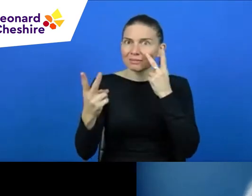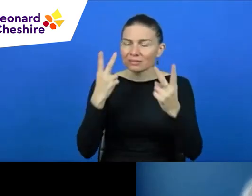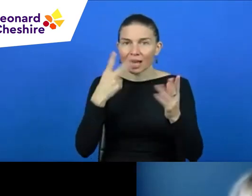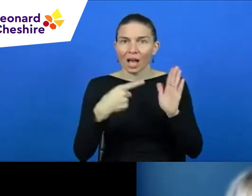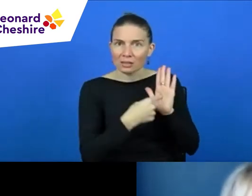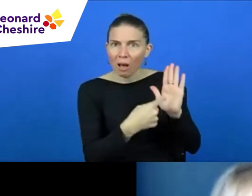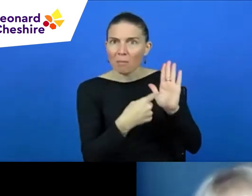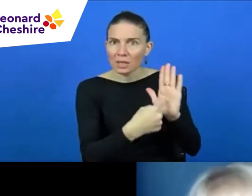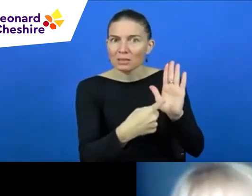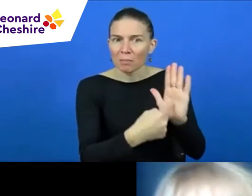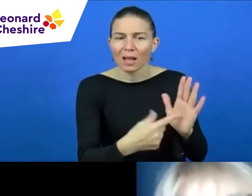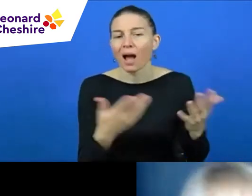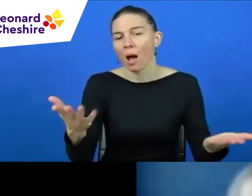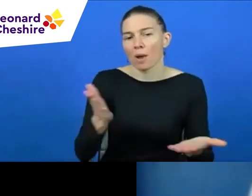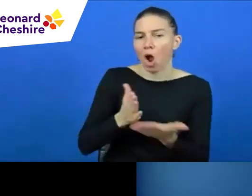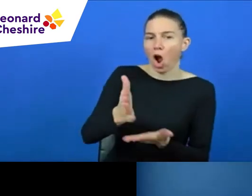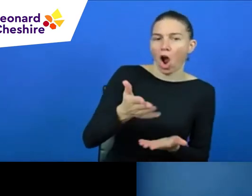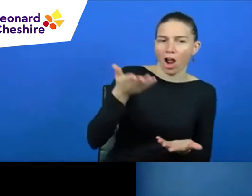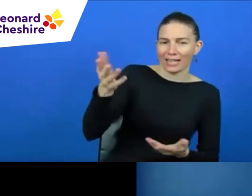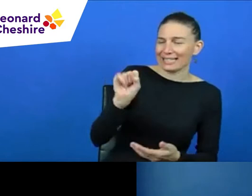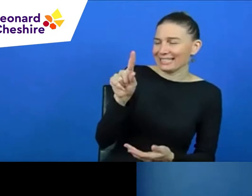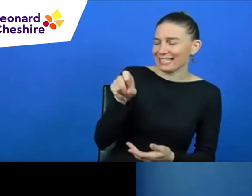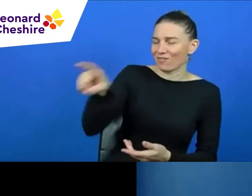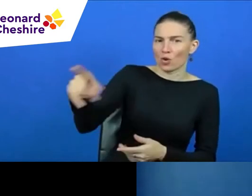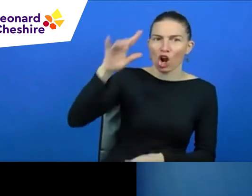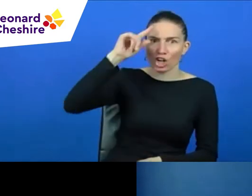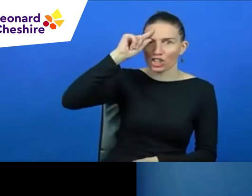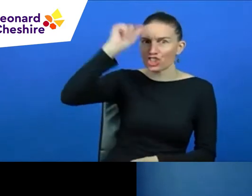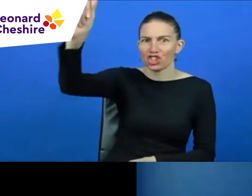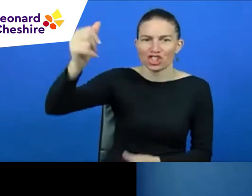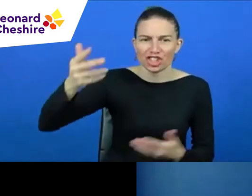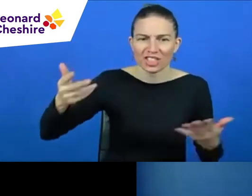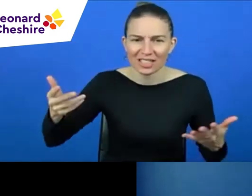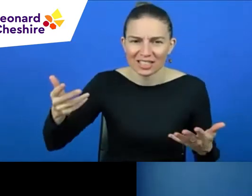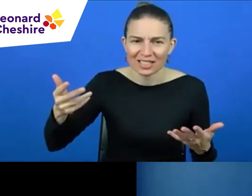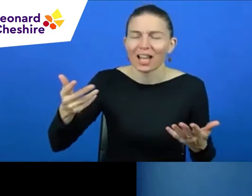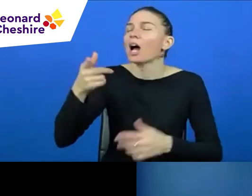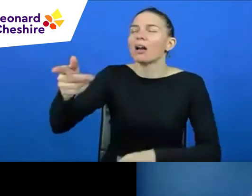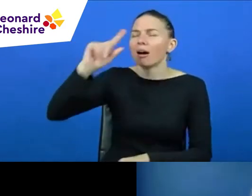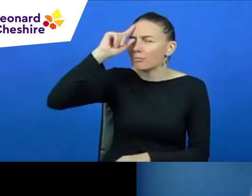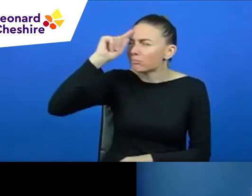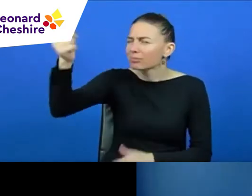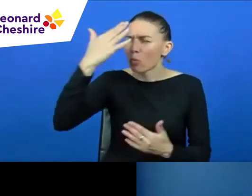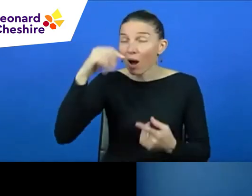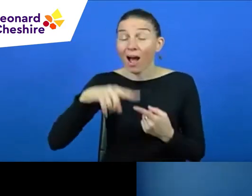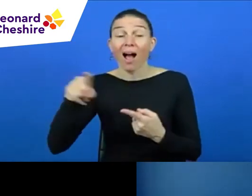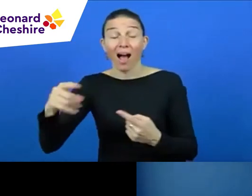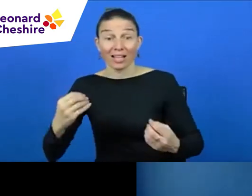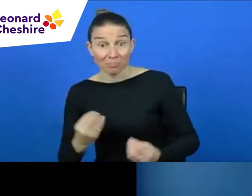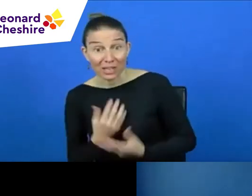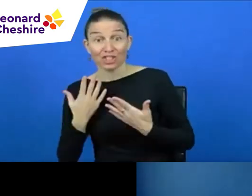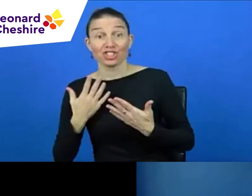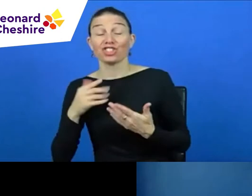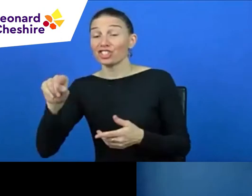you're like, let's be honest, Steve, you're a bit of a genius, right? So, you know, you're a genius in the sense that you're passionate about accessible technology, you have a